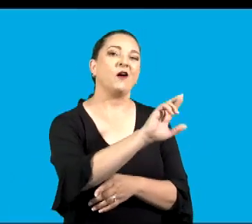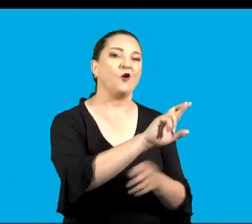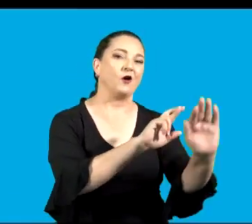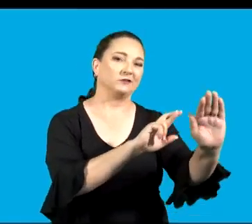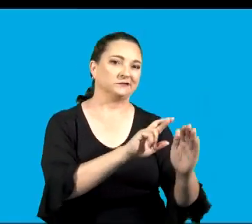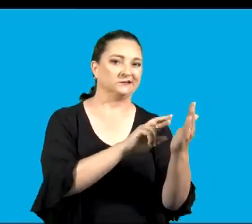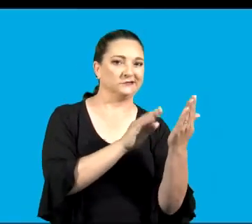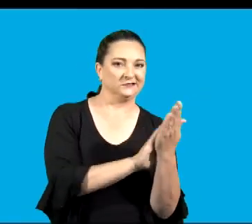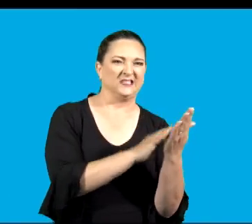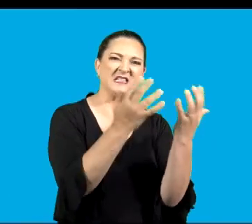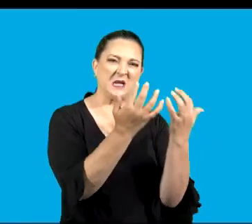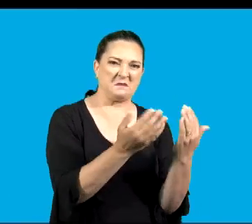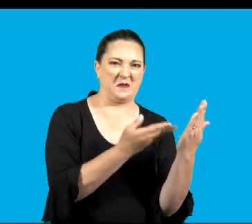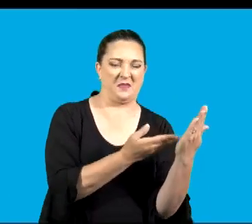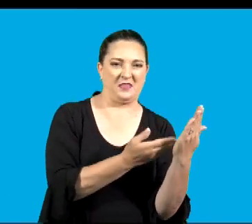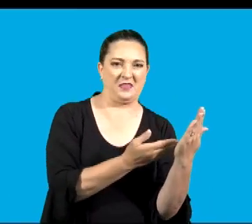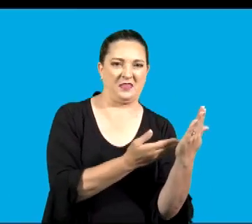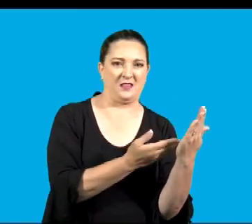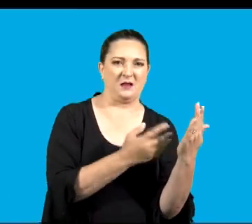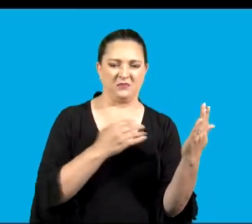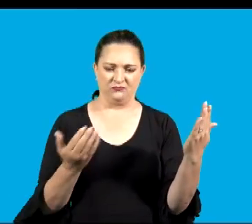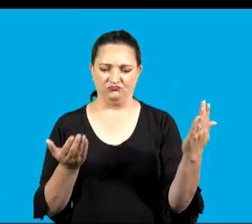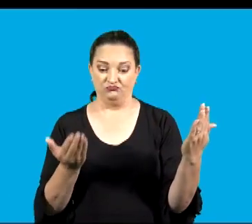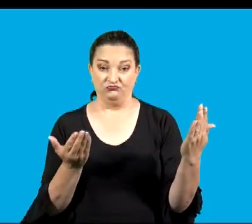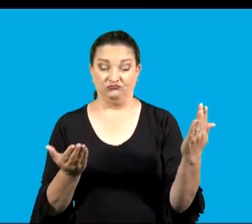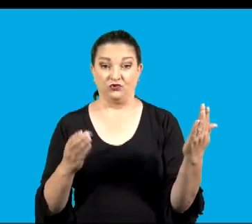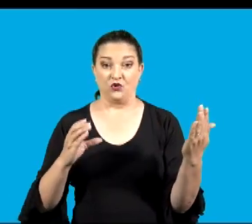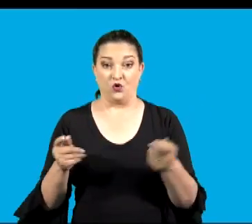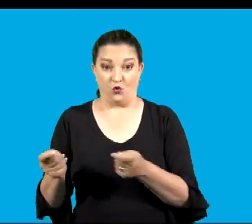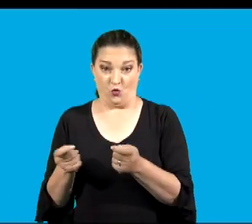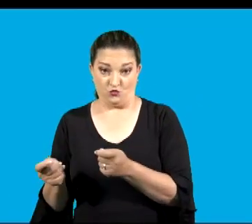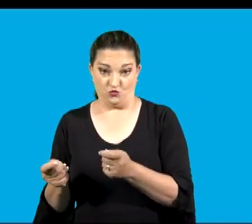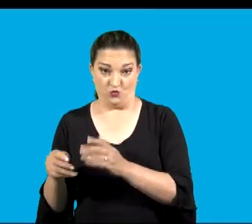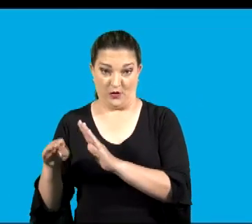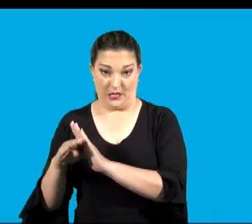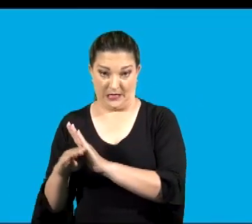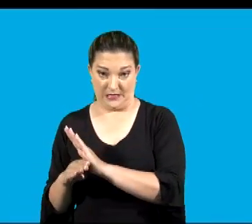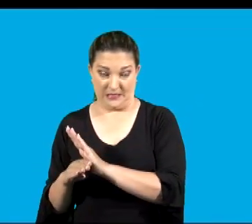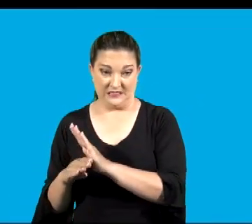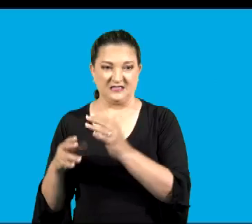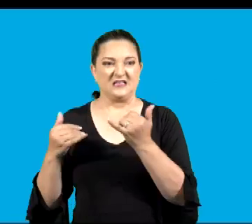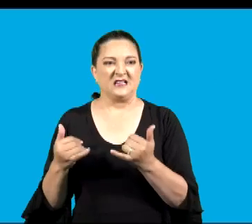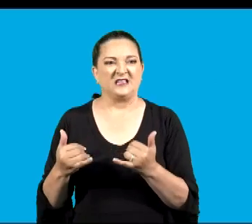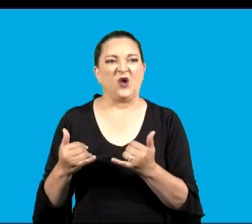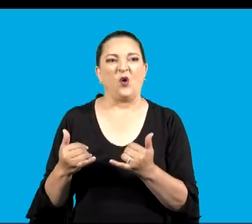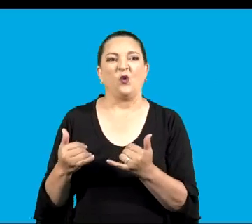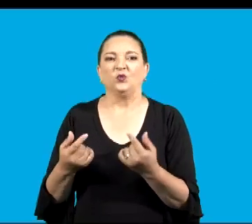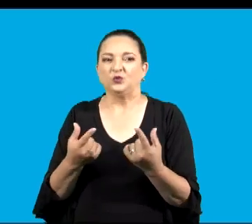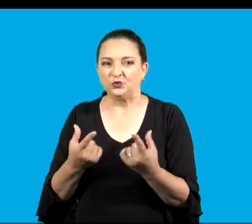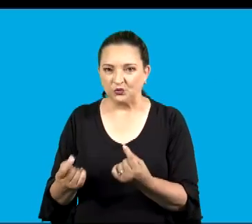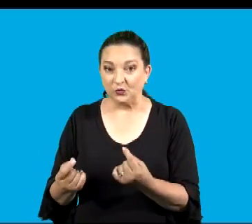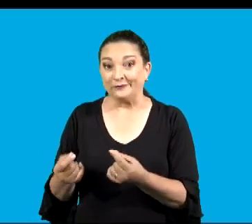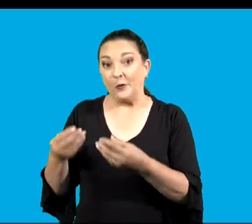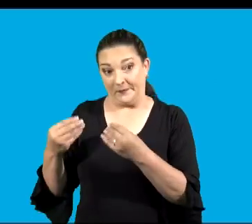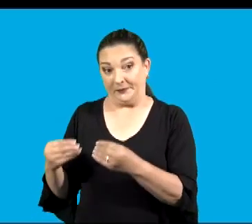creditor. But when we reconcile the creditors control and the list, we are looking at the control